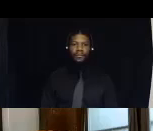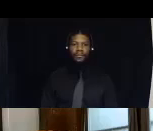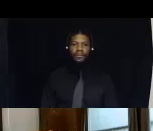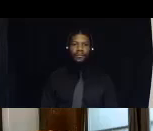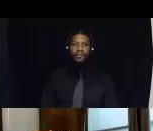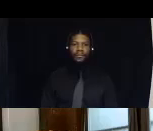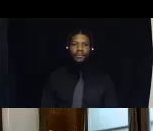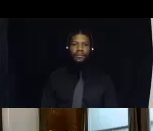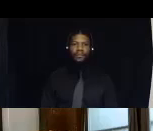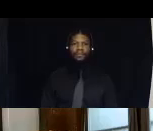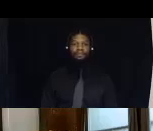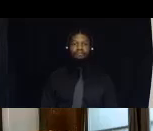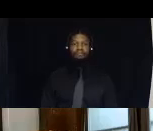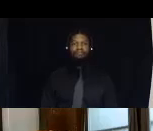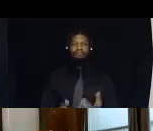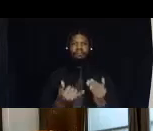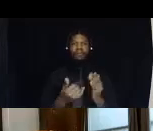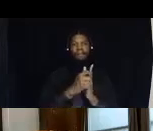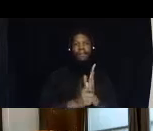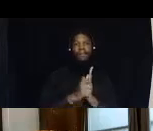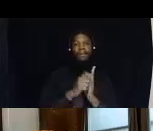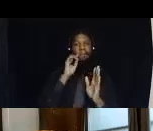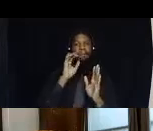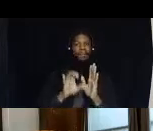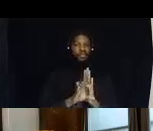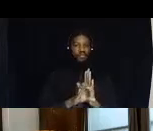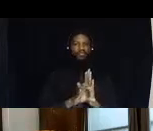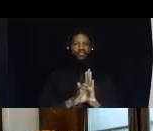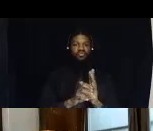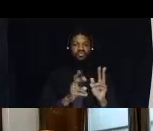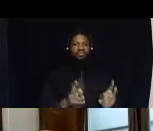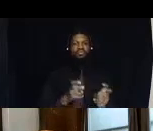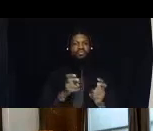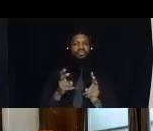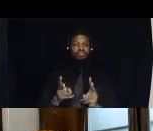using imagery from a magazine with grapefruit.